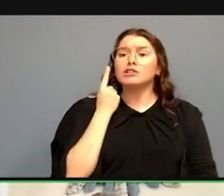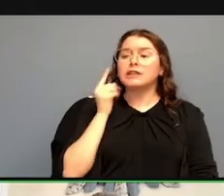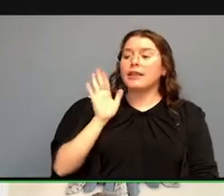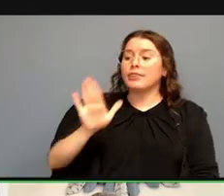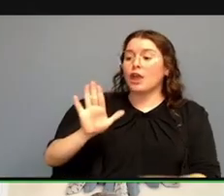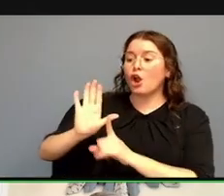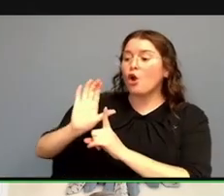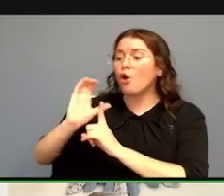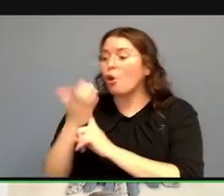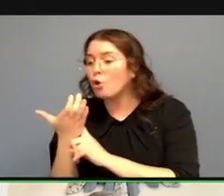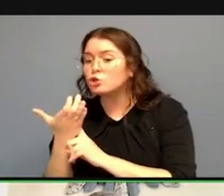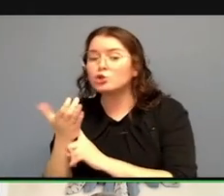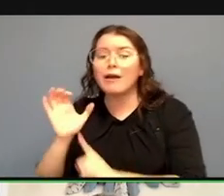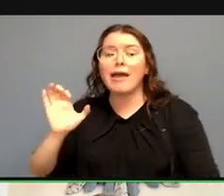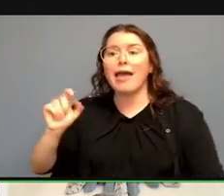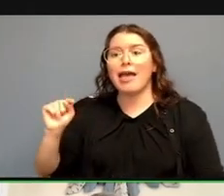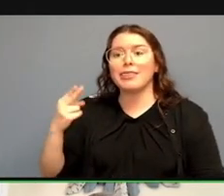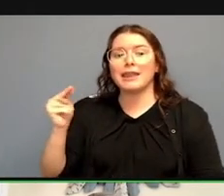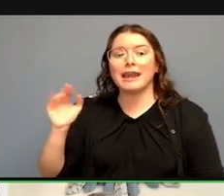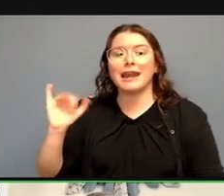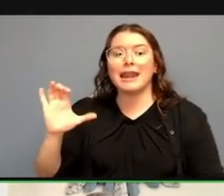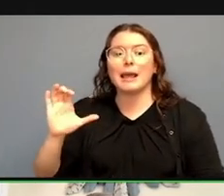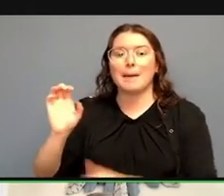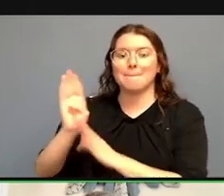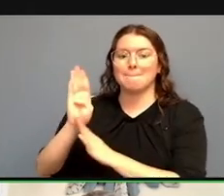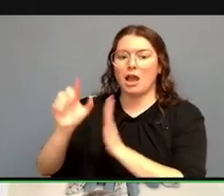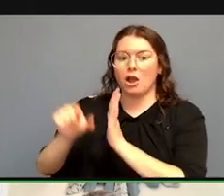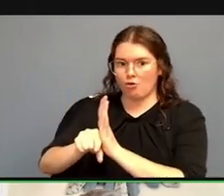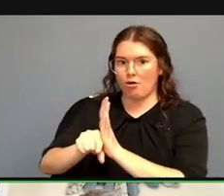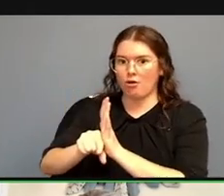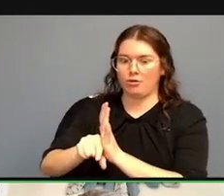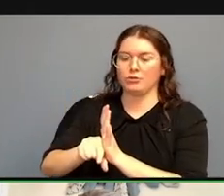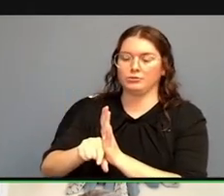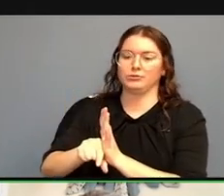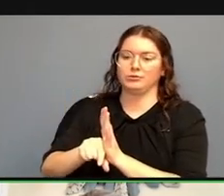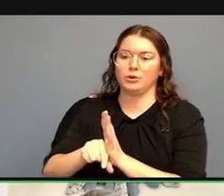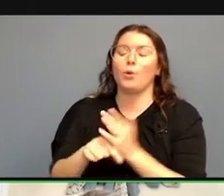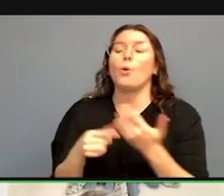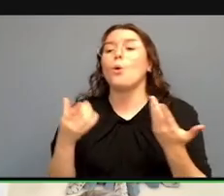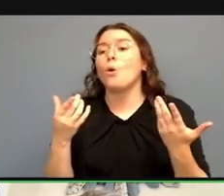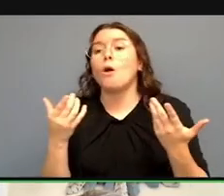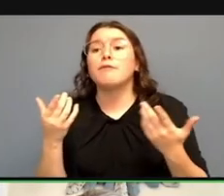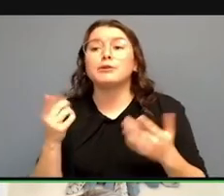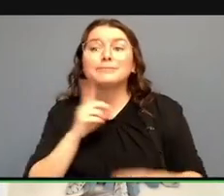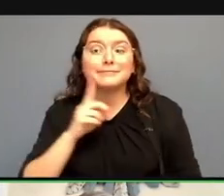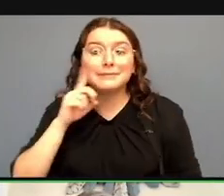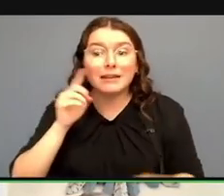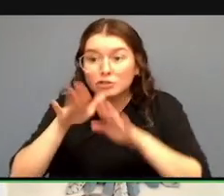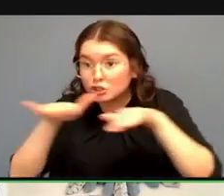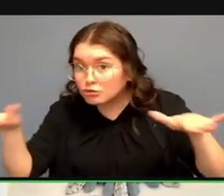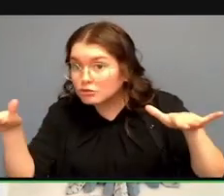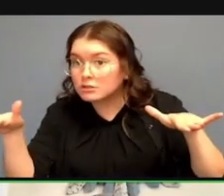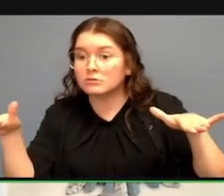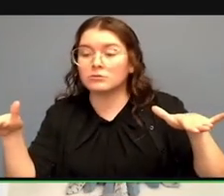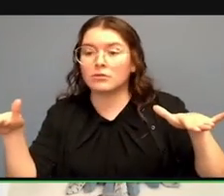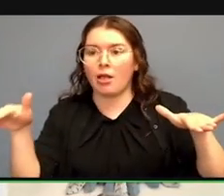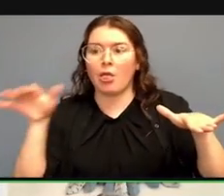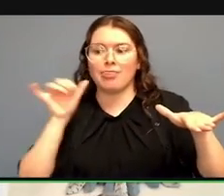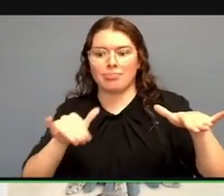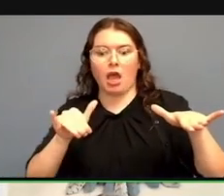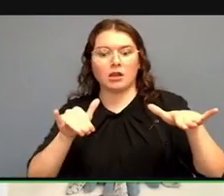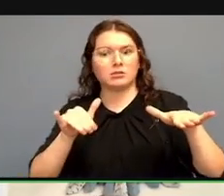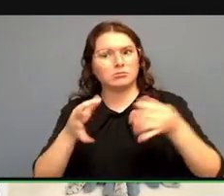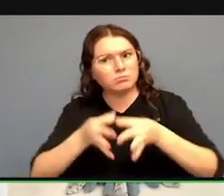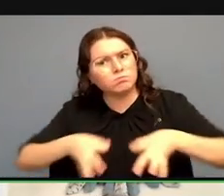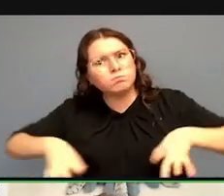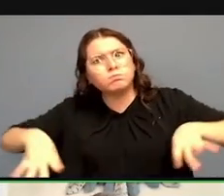cultural and ethnic background. So in the case of a deaf child, that's very